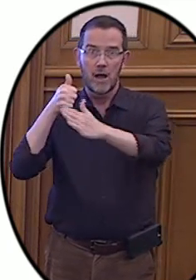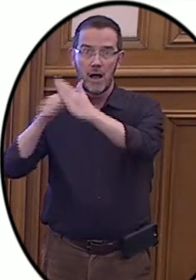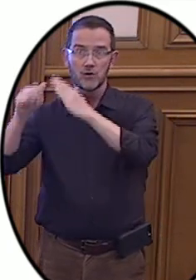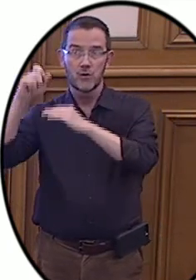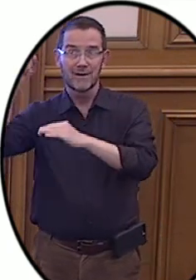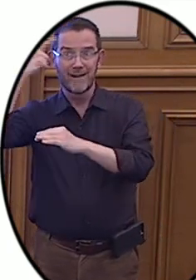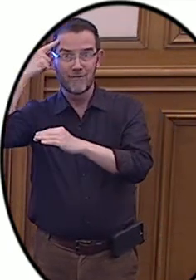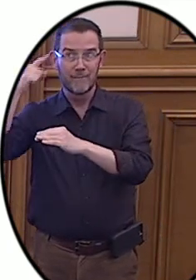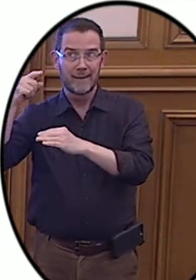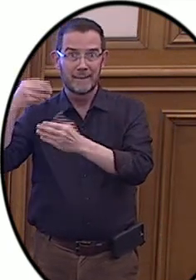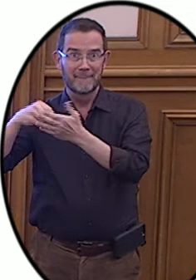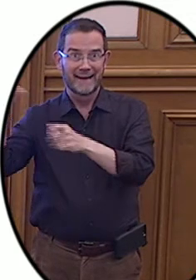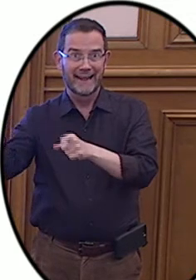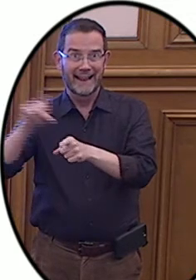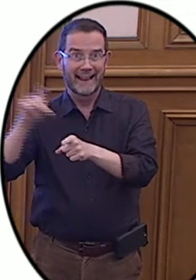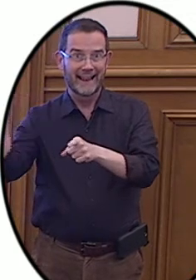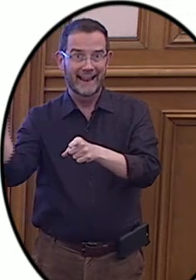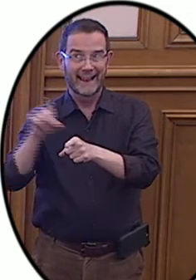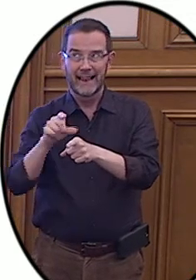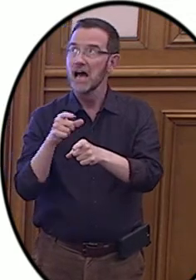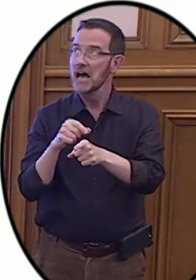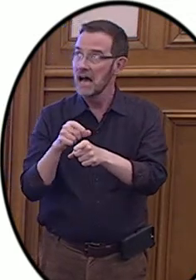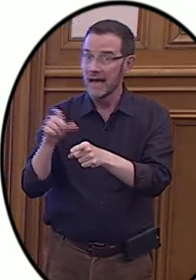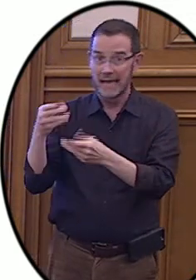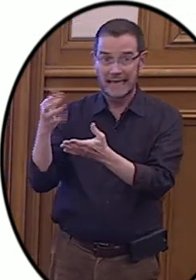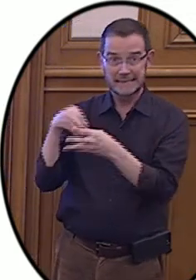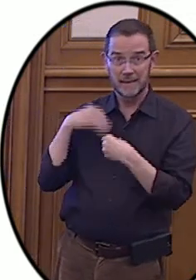for that housing program.